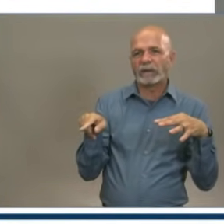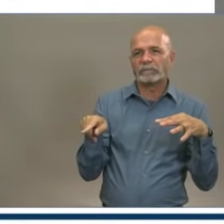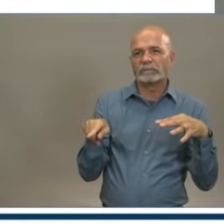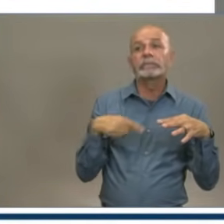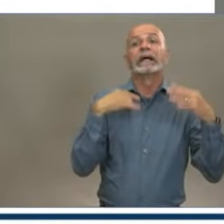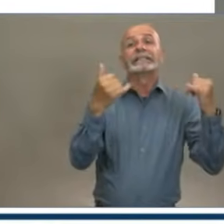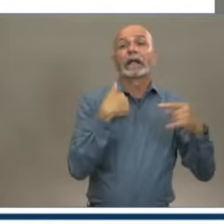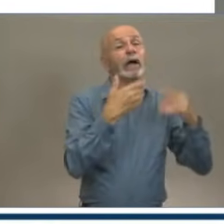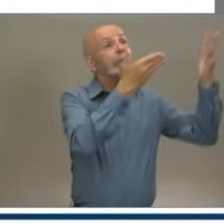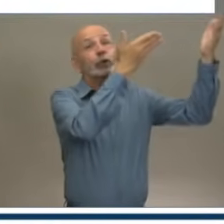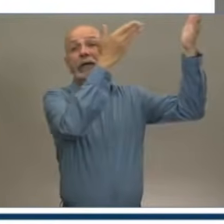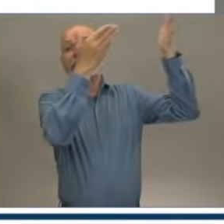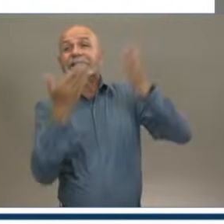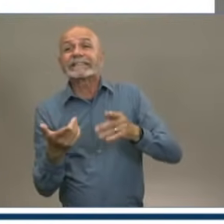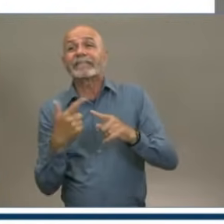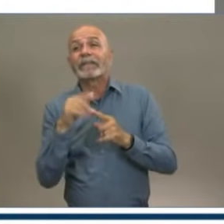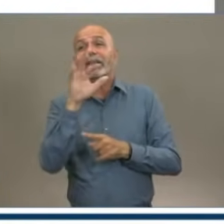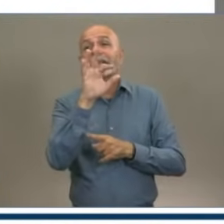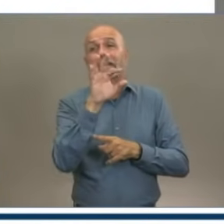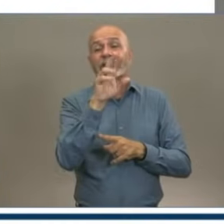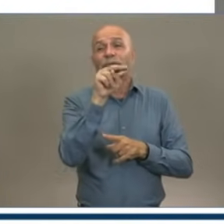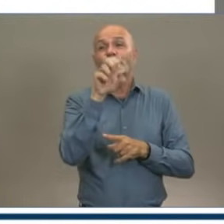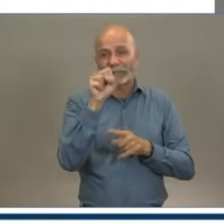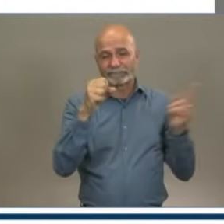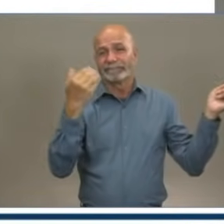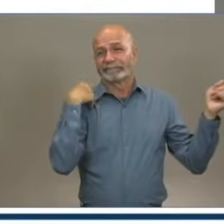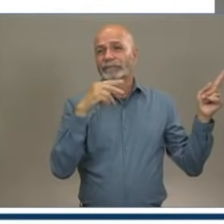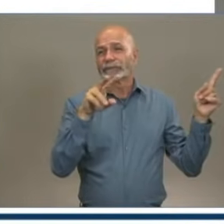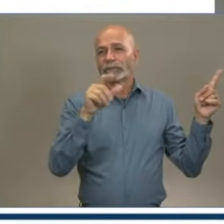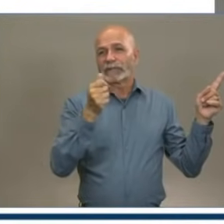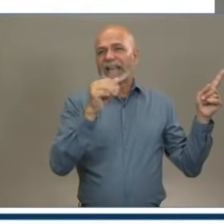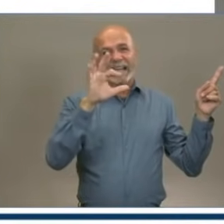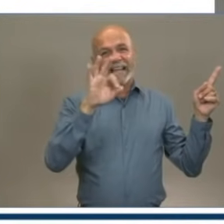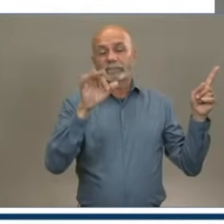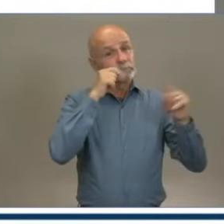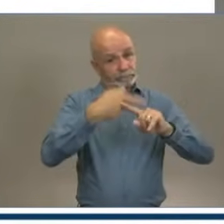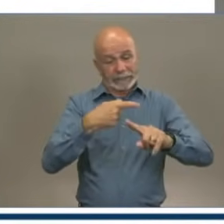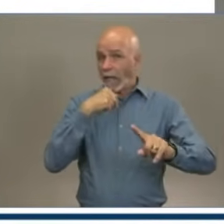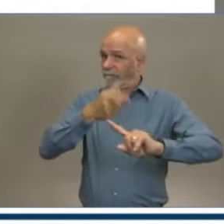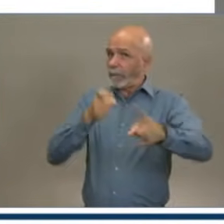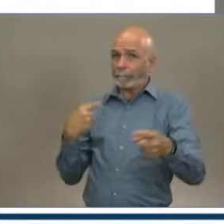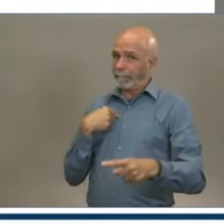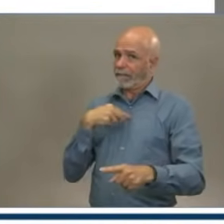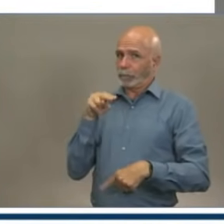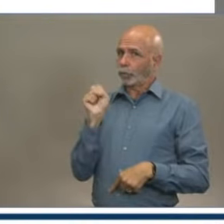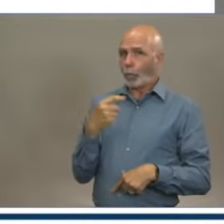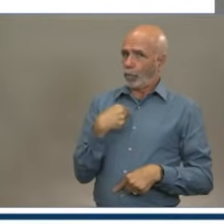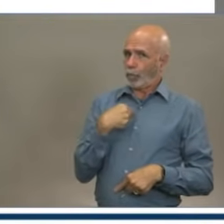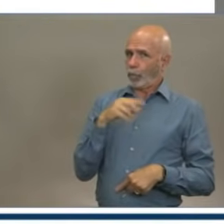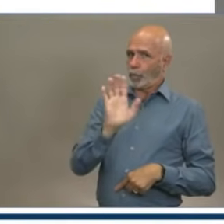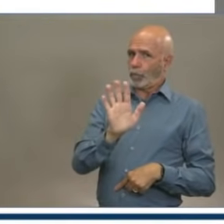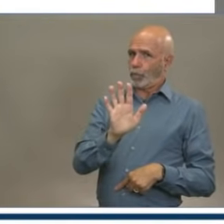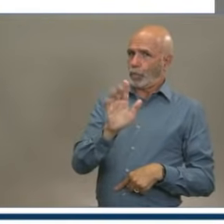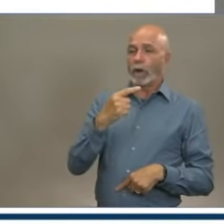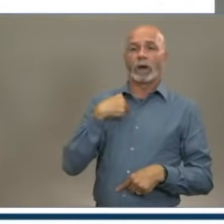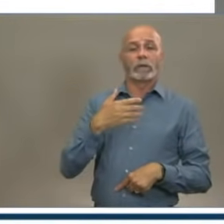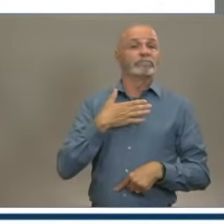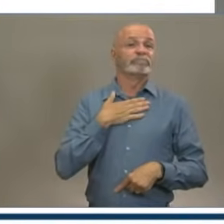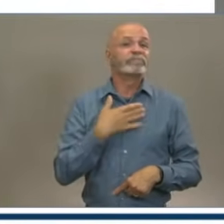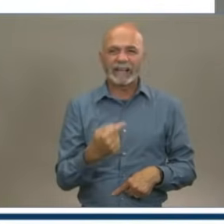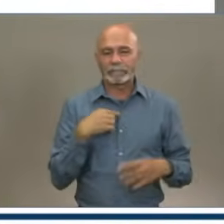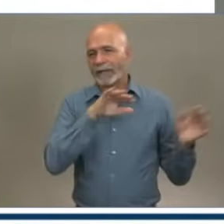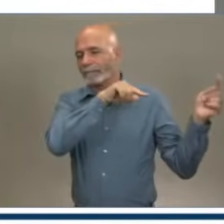from away, but I consider myself a Nova Scotian, and I feel privileged to be part of this amazing province and its incredible